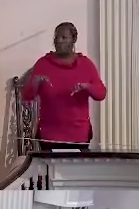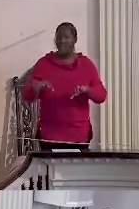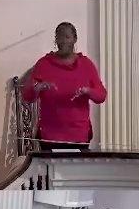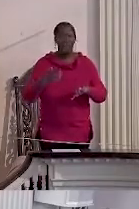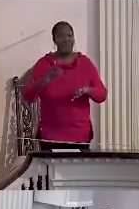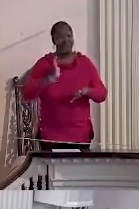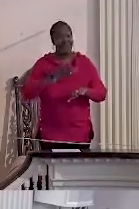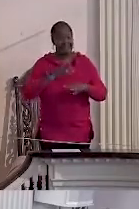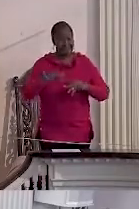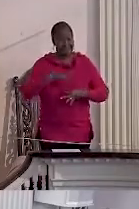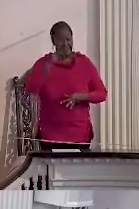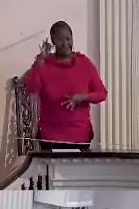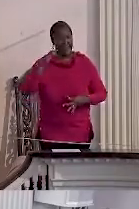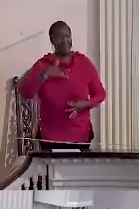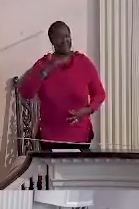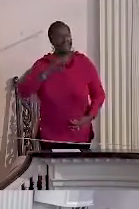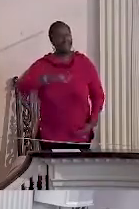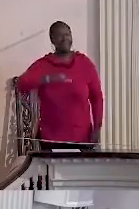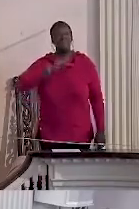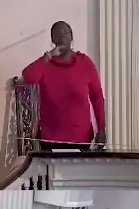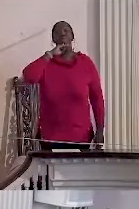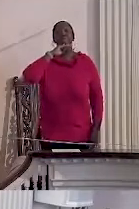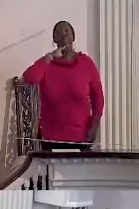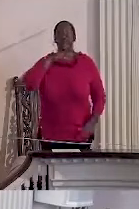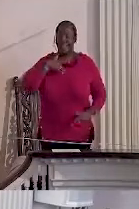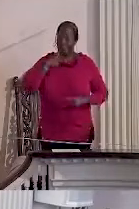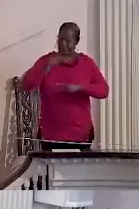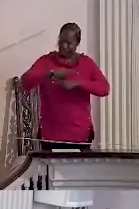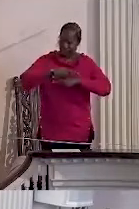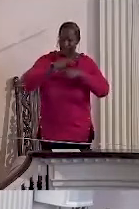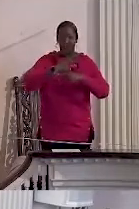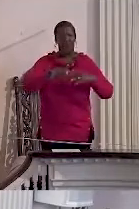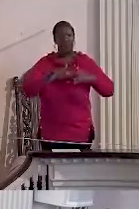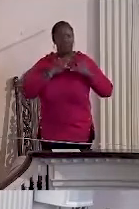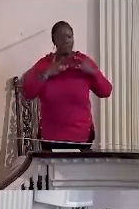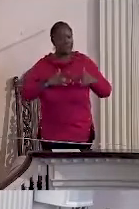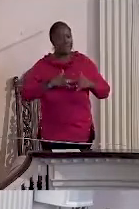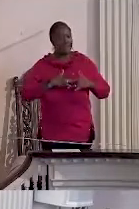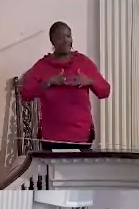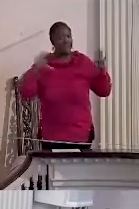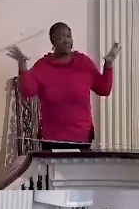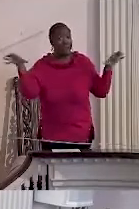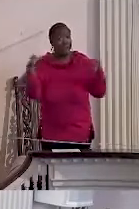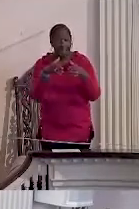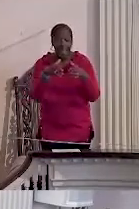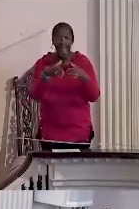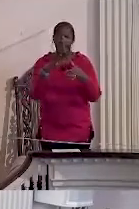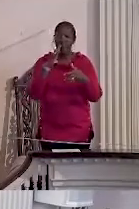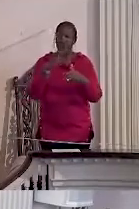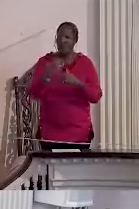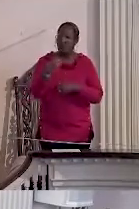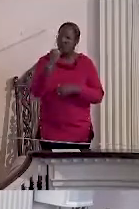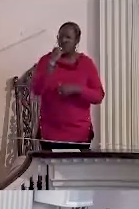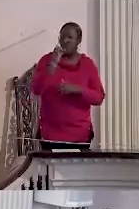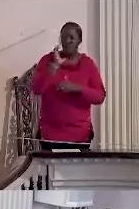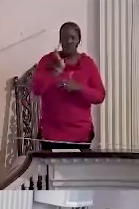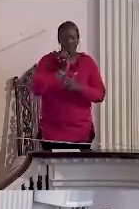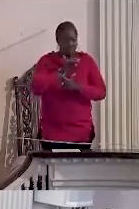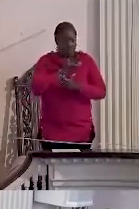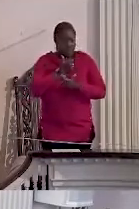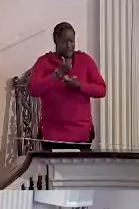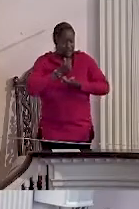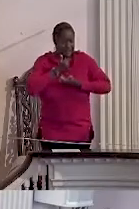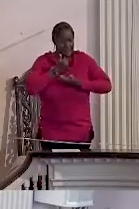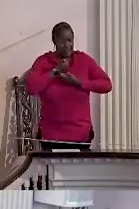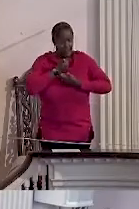spirits and to tend our hearts. And we gather to nourish ourselves and others, an